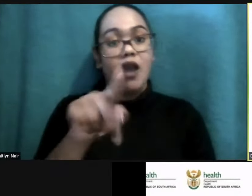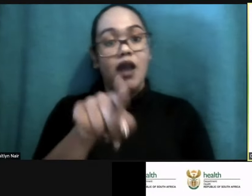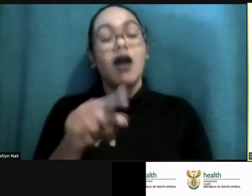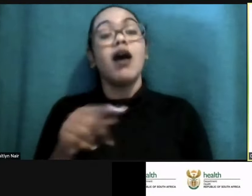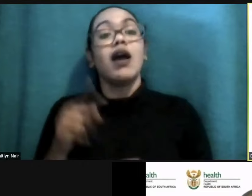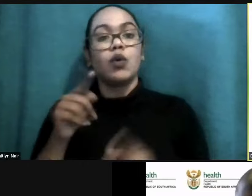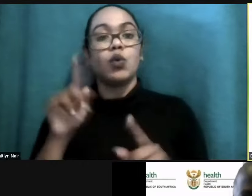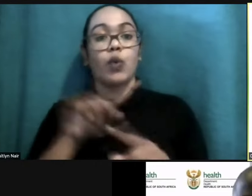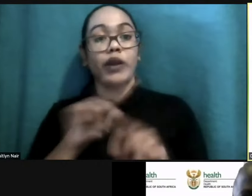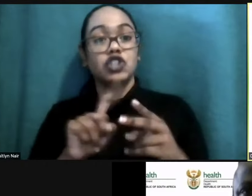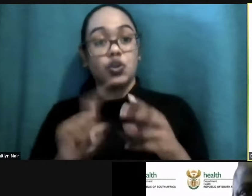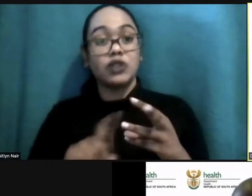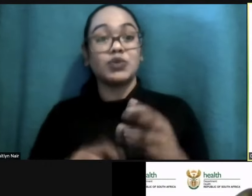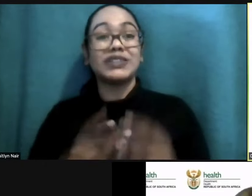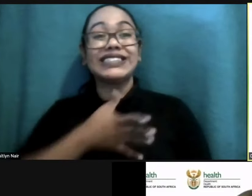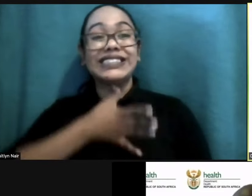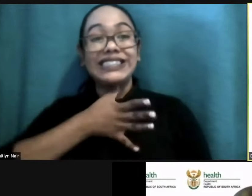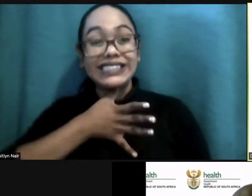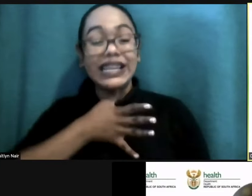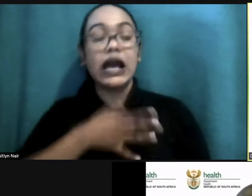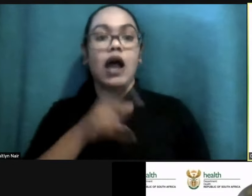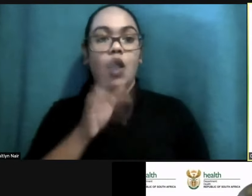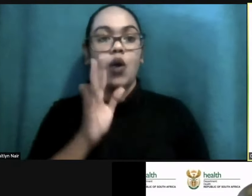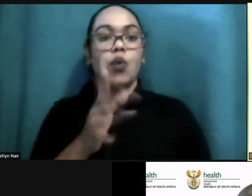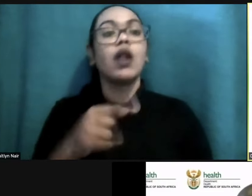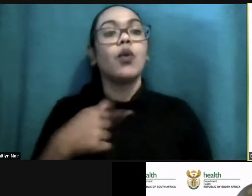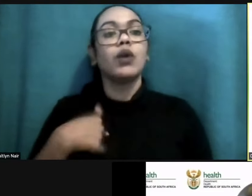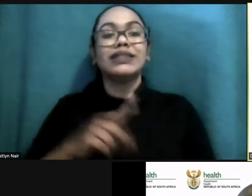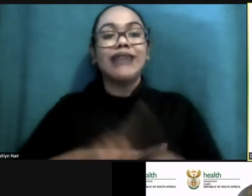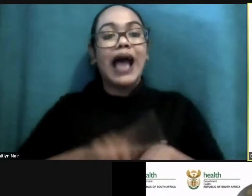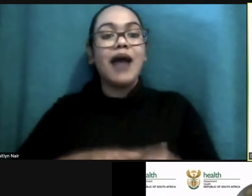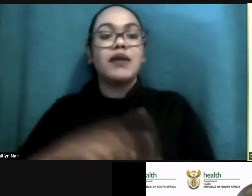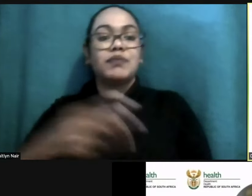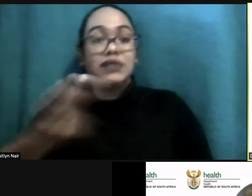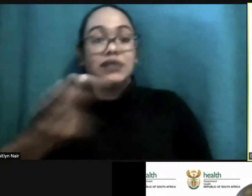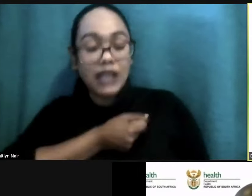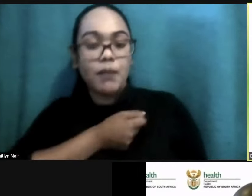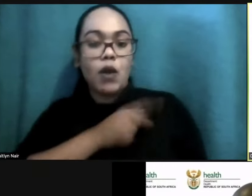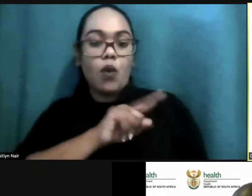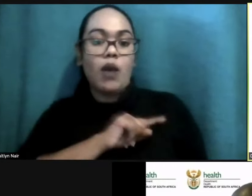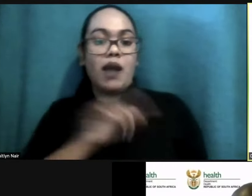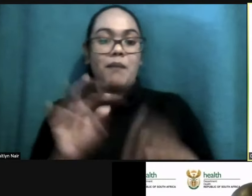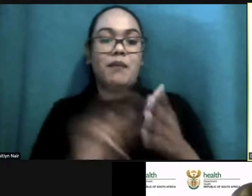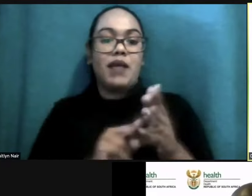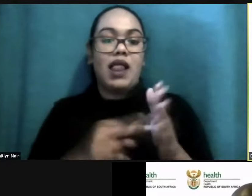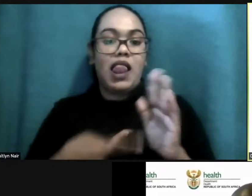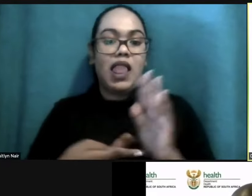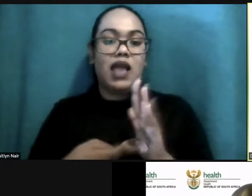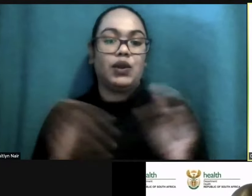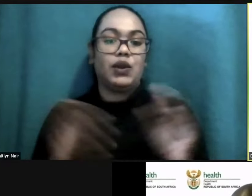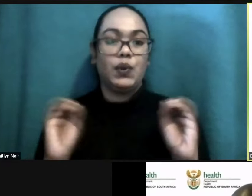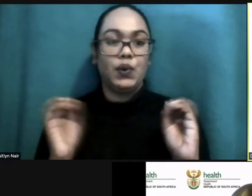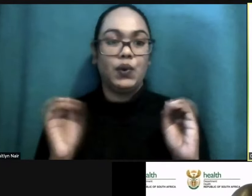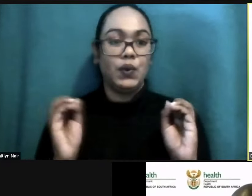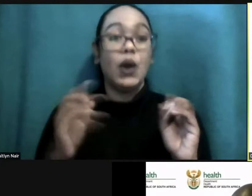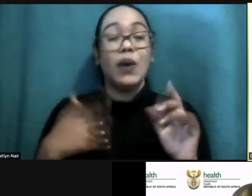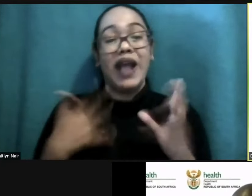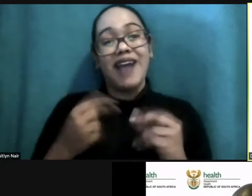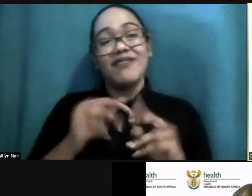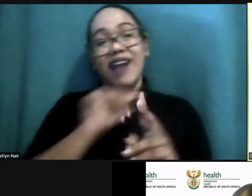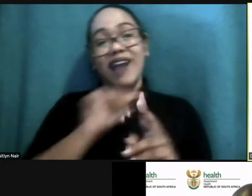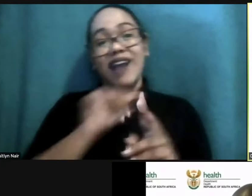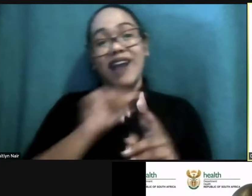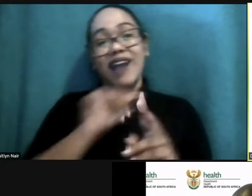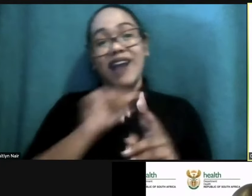of time because this was really unplanned. There are other activities later today. So, but I'm sure we